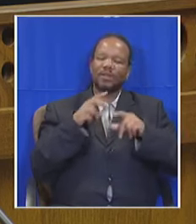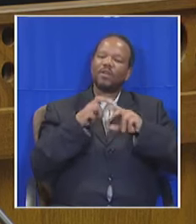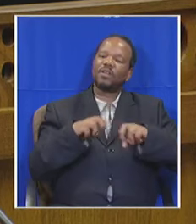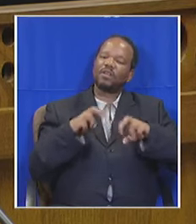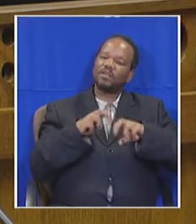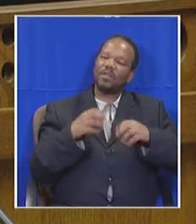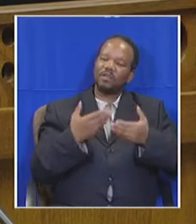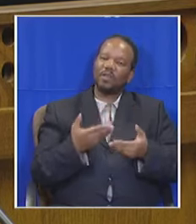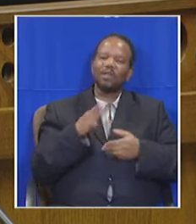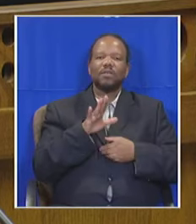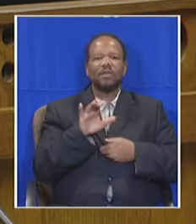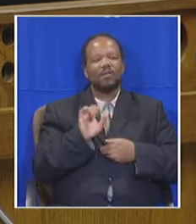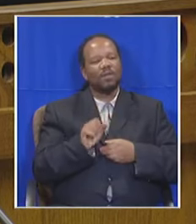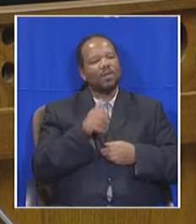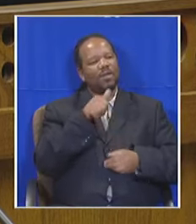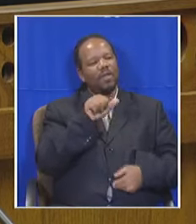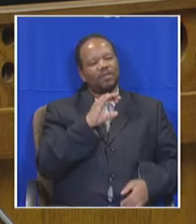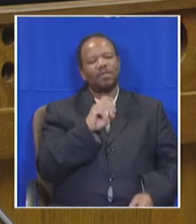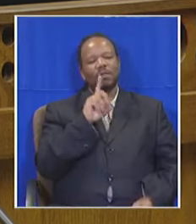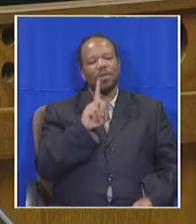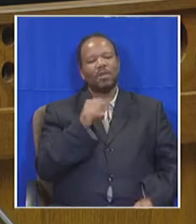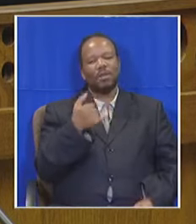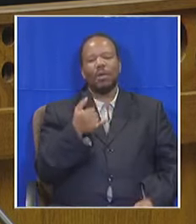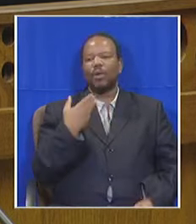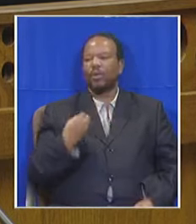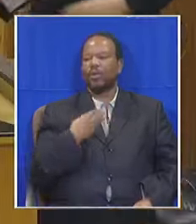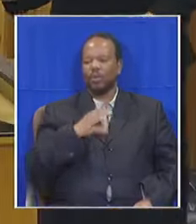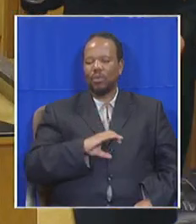The ACDP has confidence in today's youth. Thank